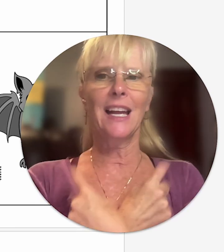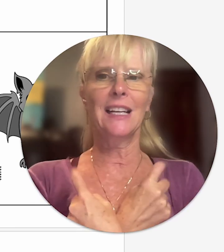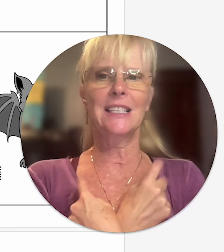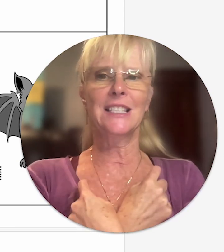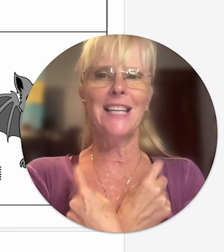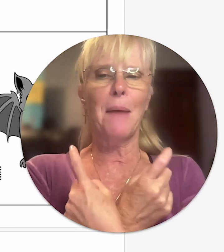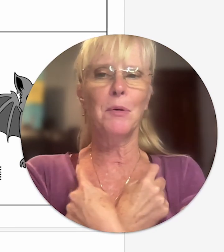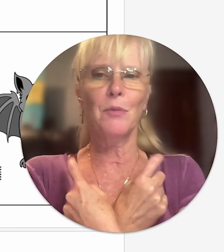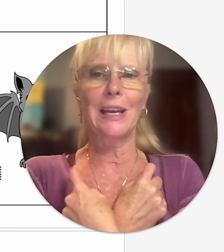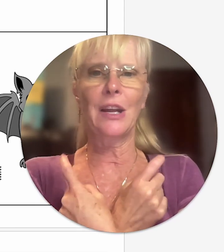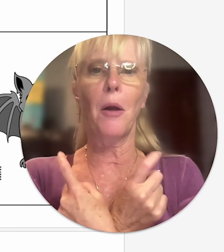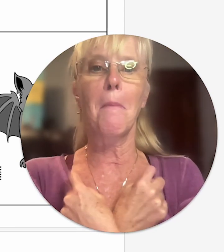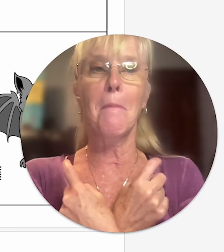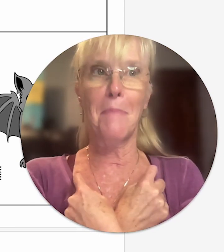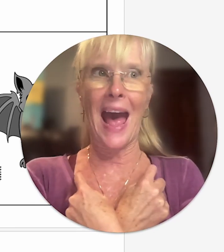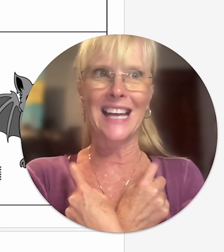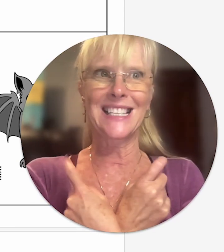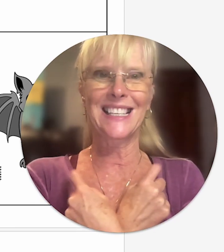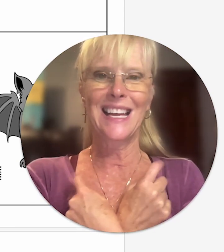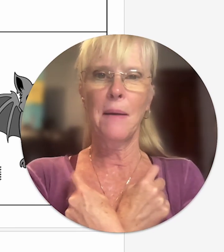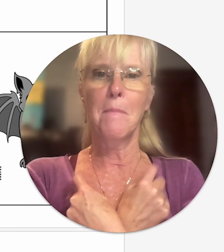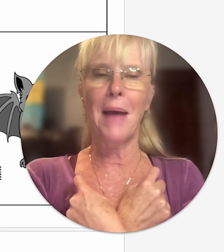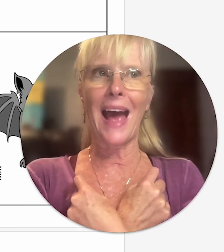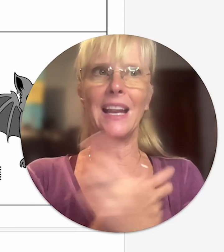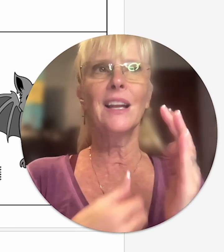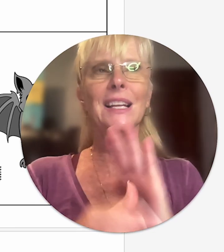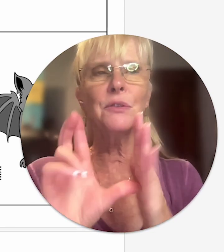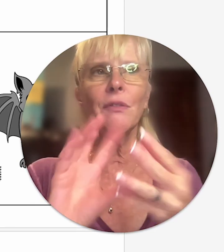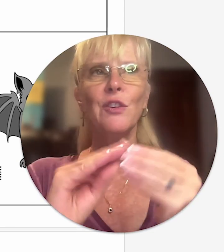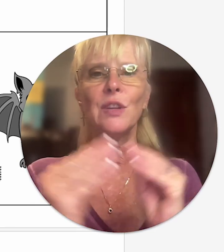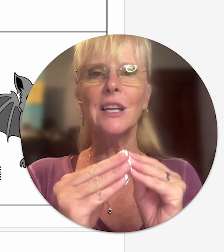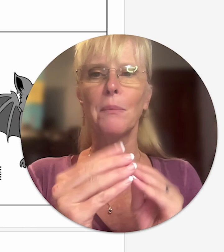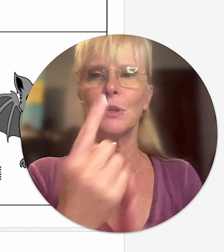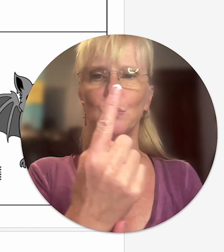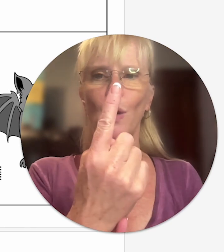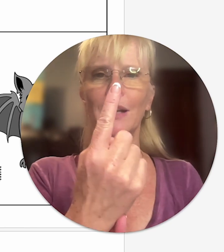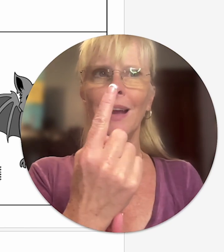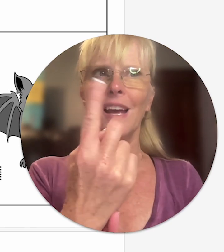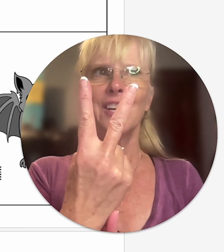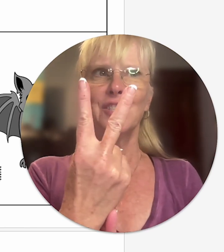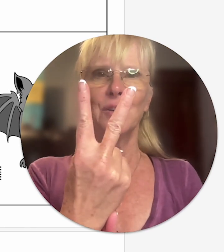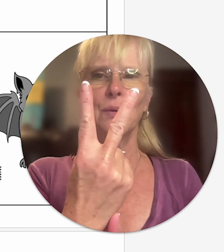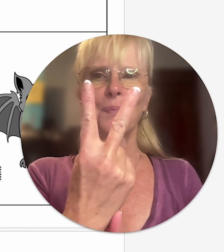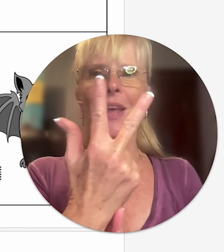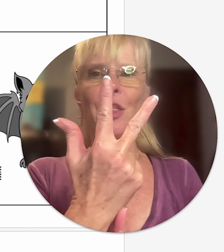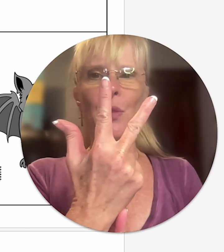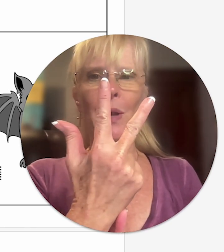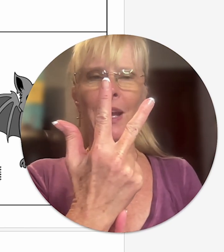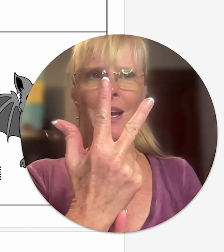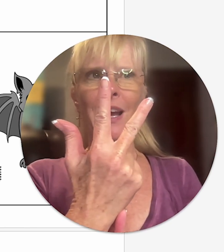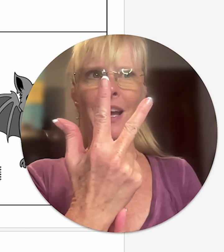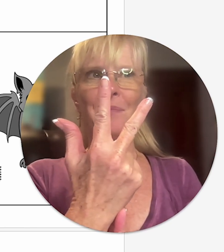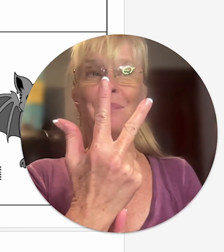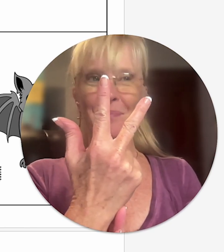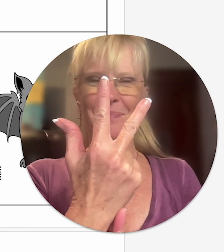hands, and just tap them right here. Bat, bat. And let's review the numbers. 1, 2,